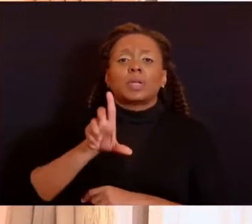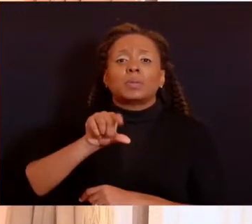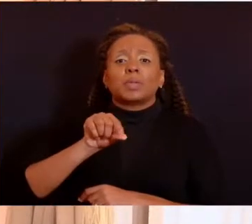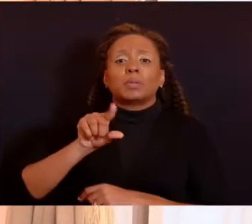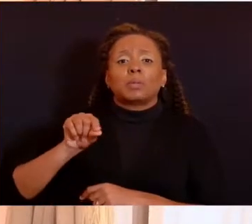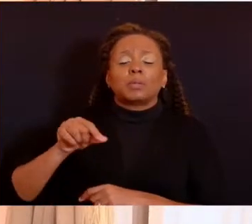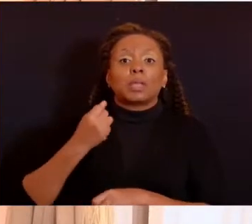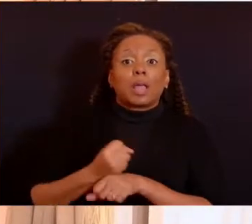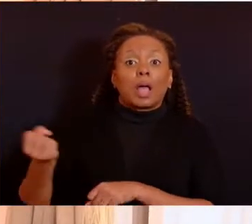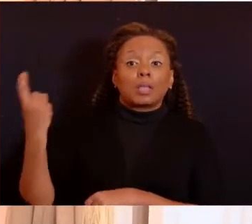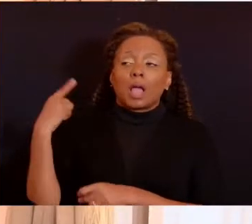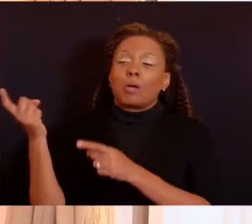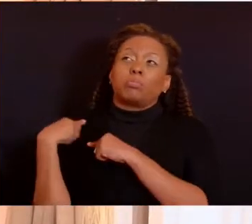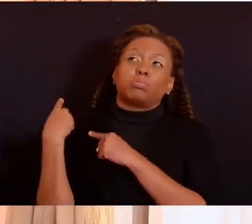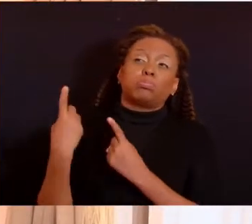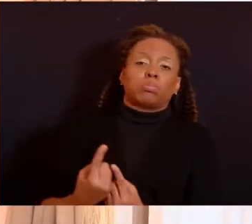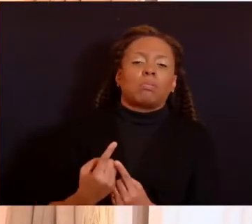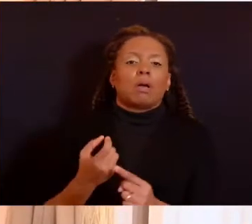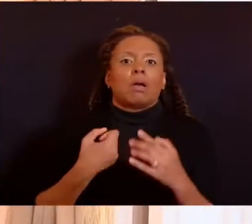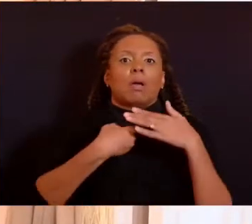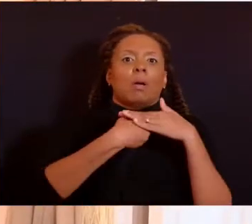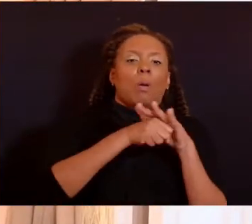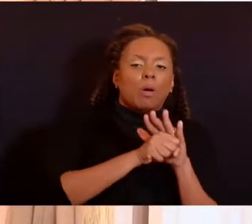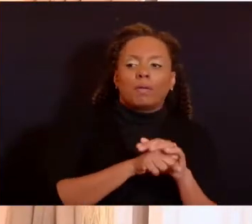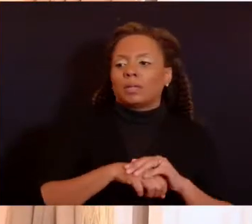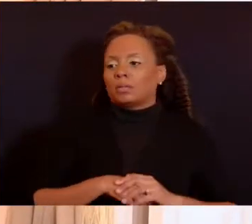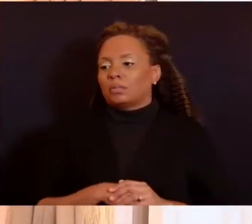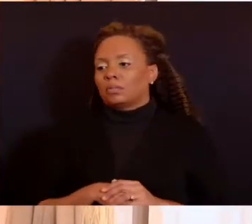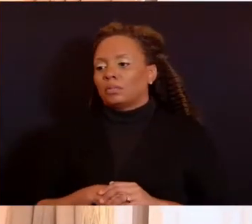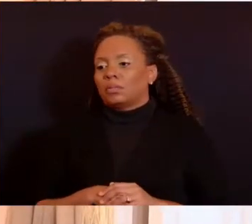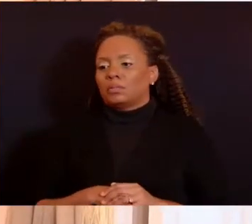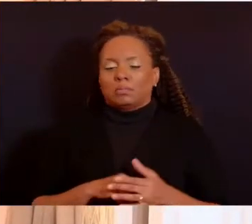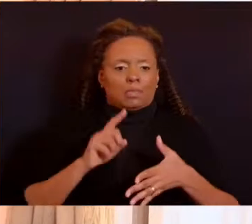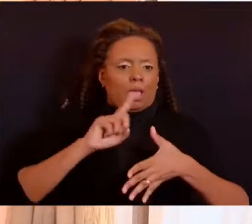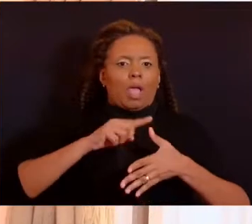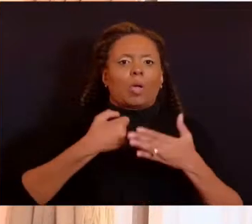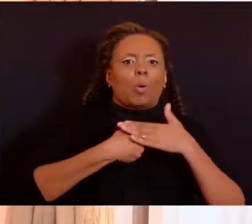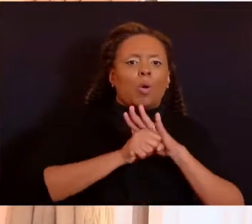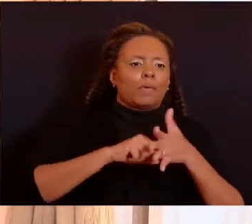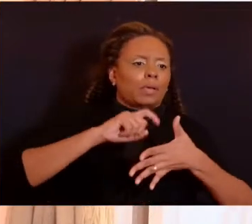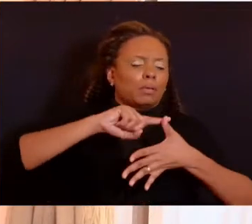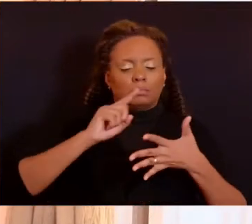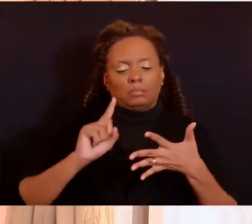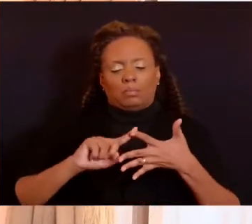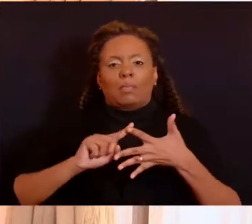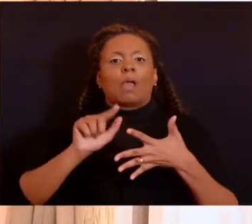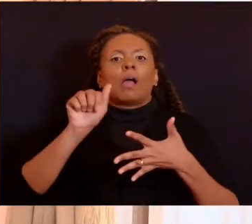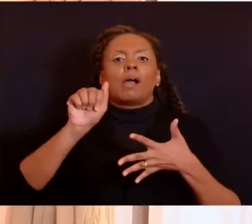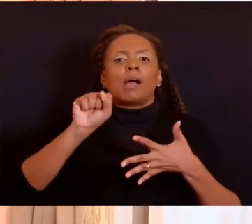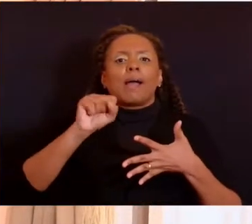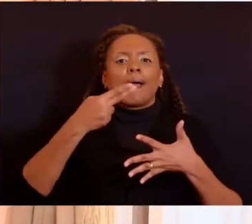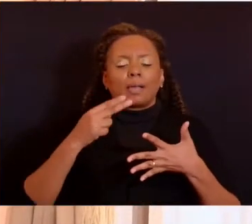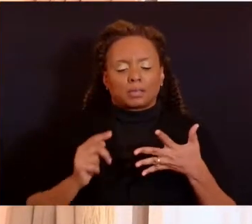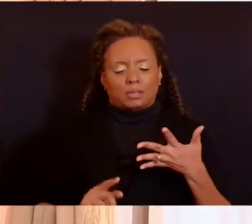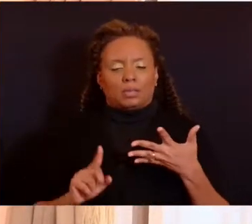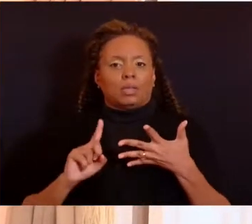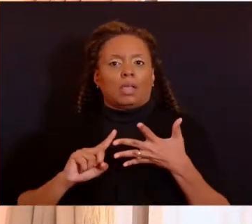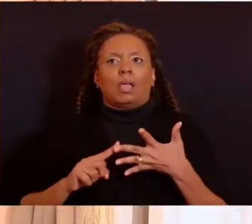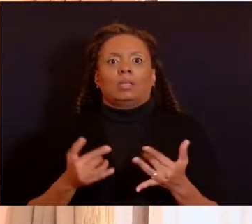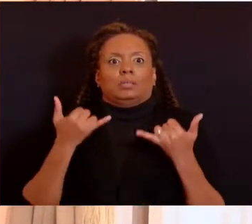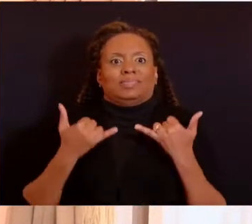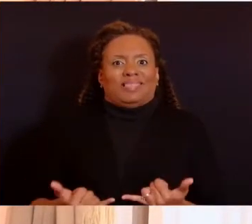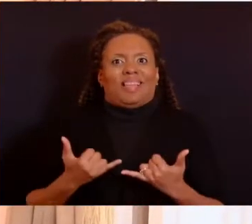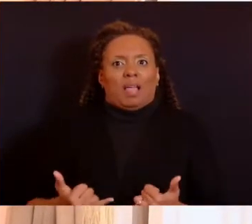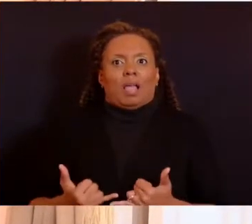know it, from the pandemic to the ashfall that hit us at the beginning of April, and to this event, which is